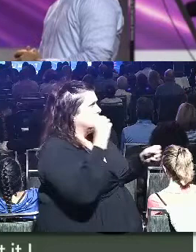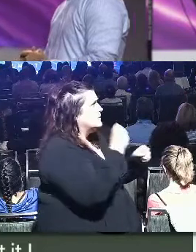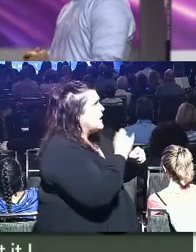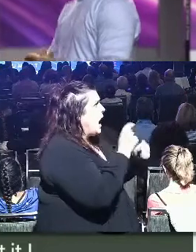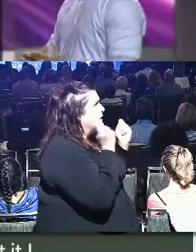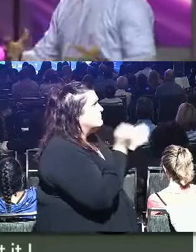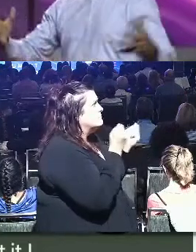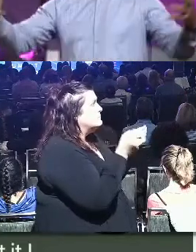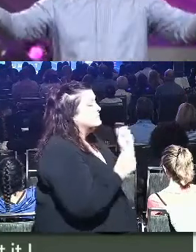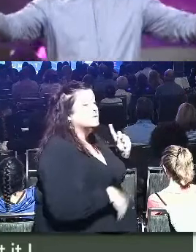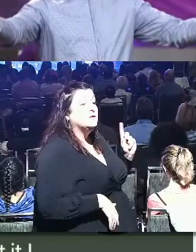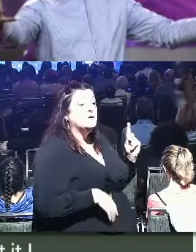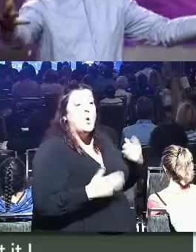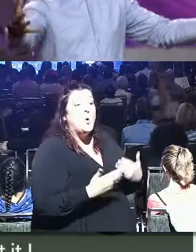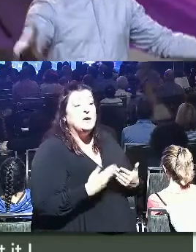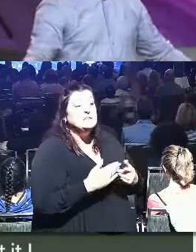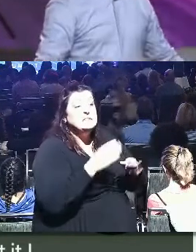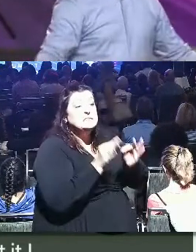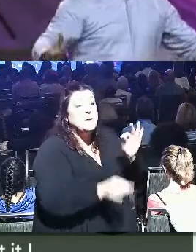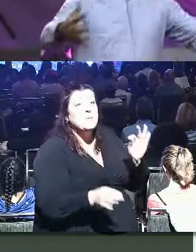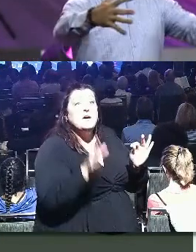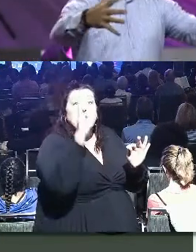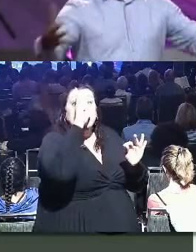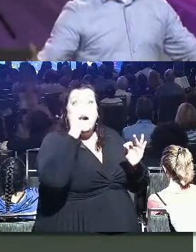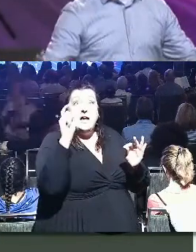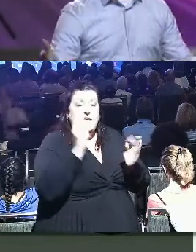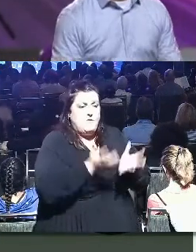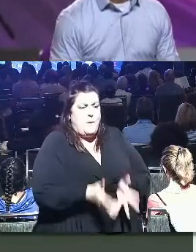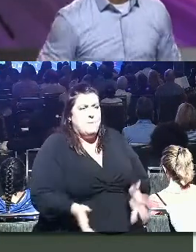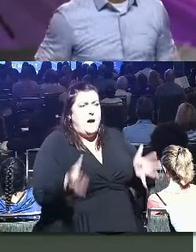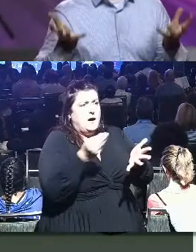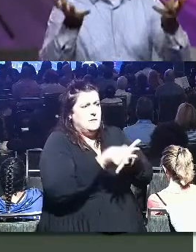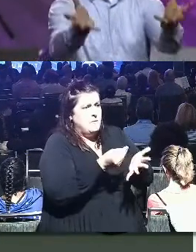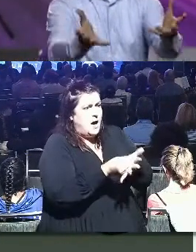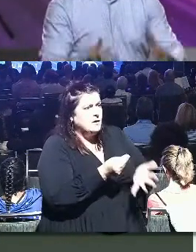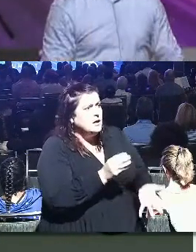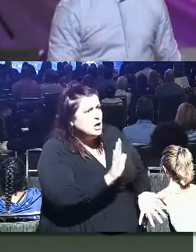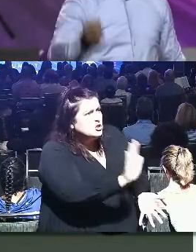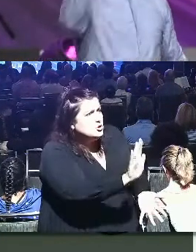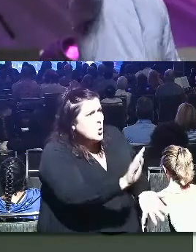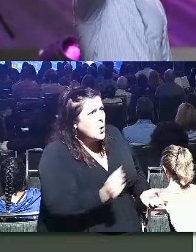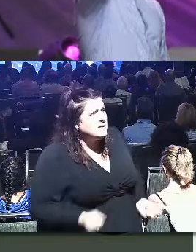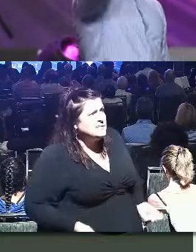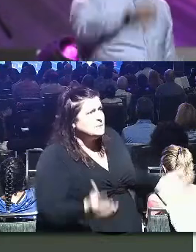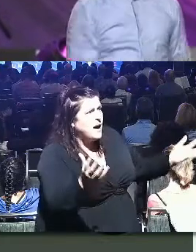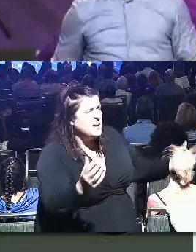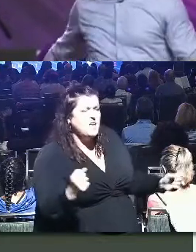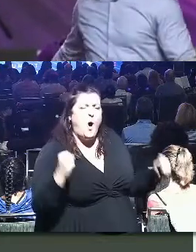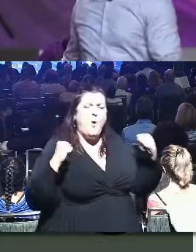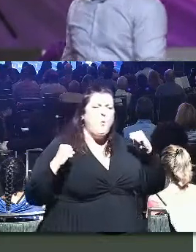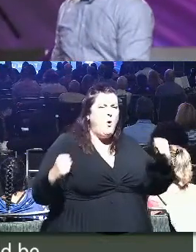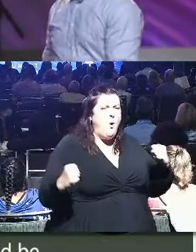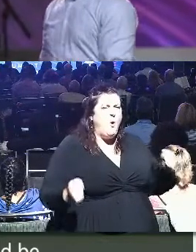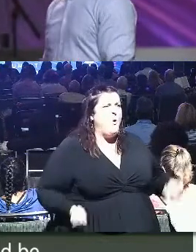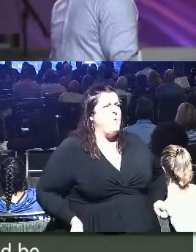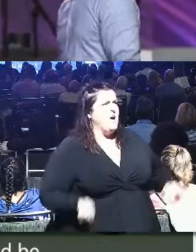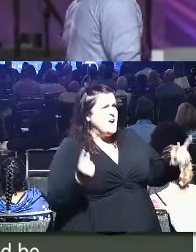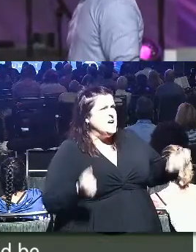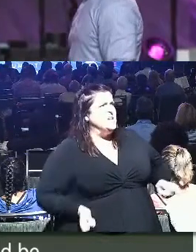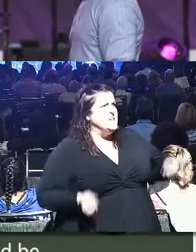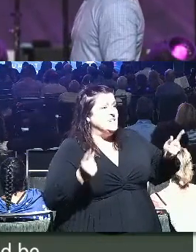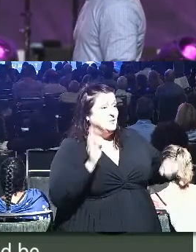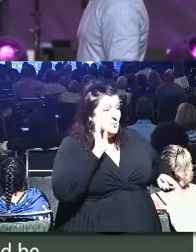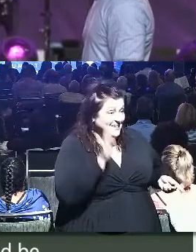better, if God handed you a bucket of money and said, it's yours, I made it, spend it, you'd be like, yahoo, I know exactly what the